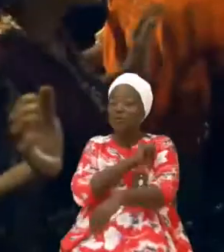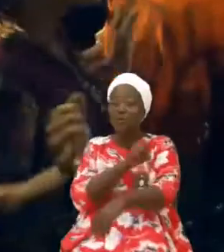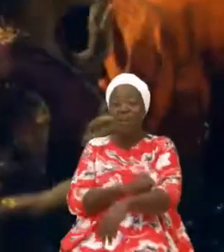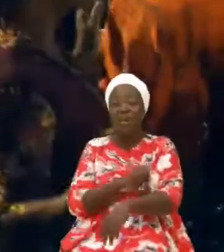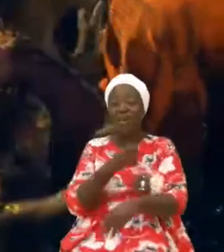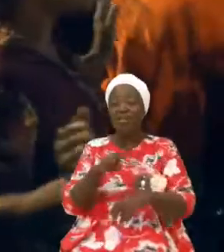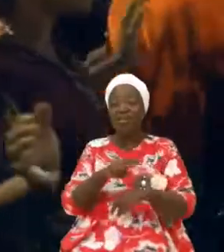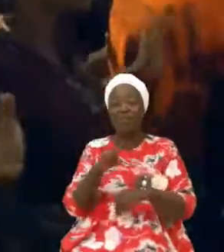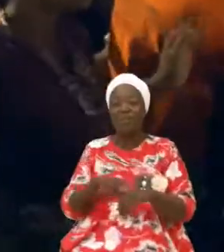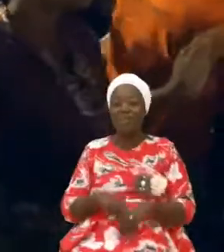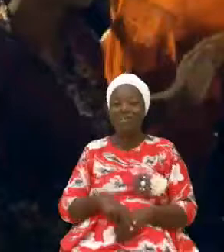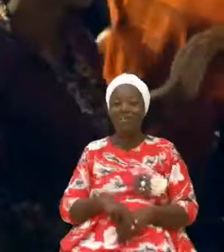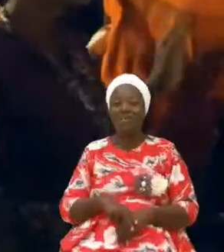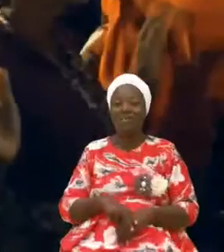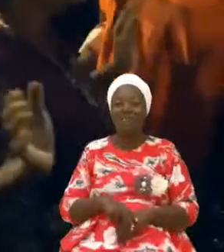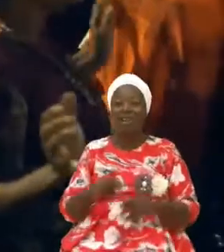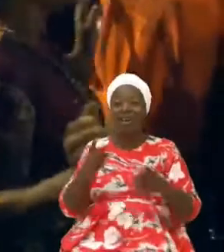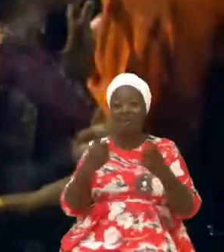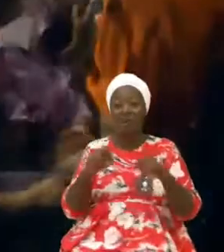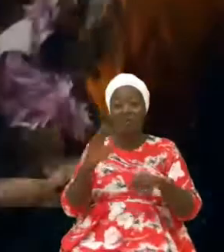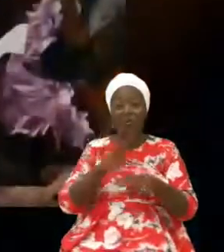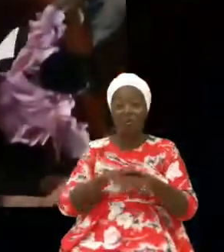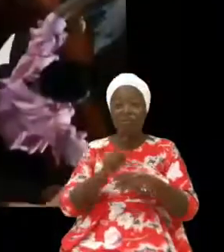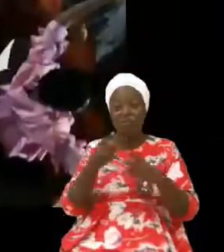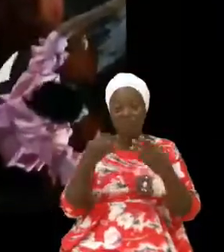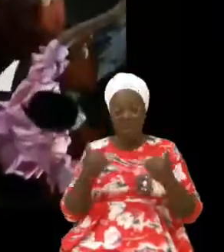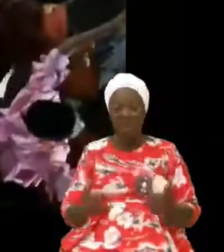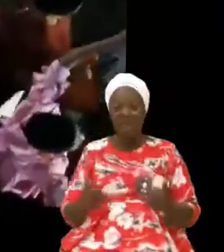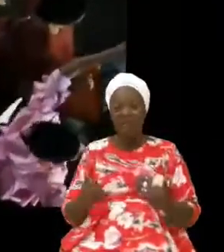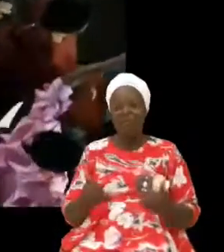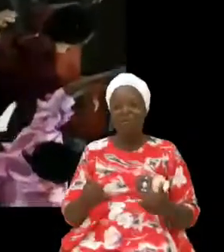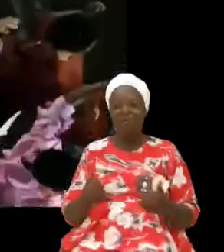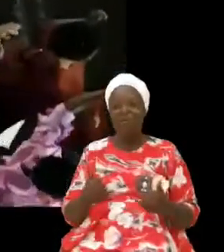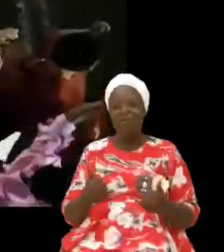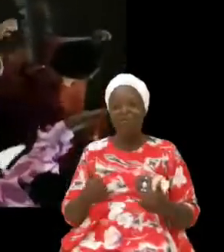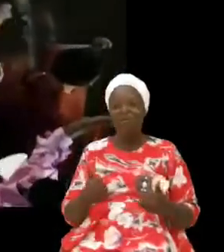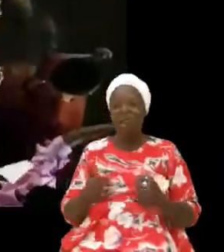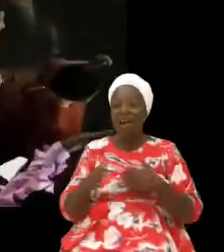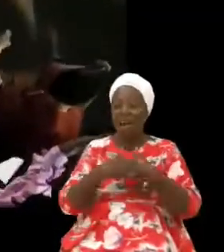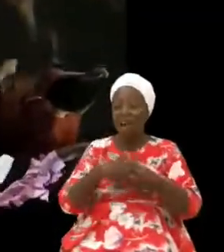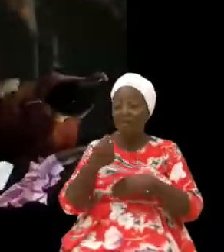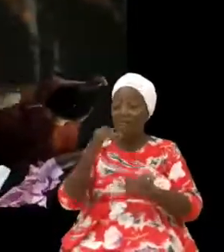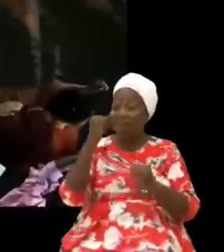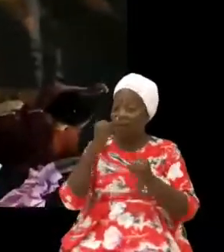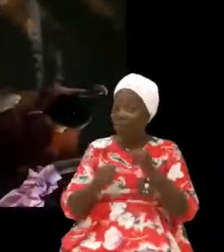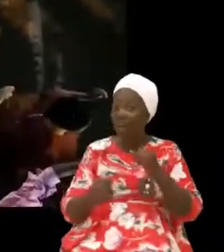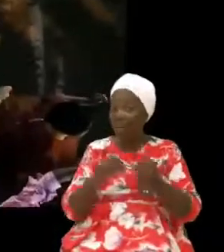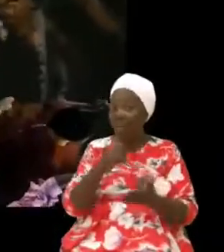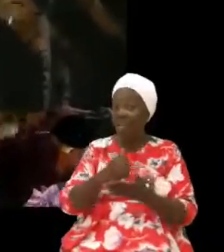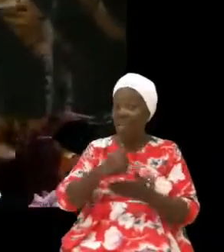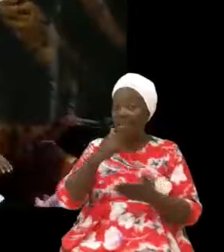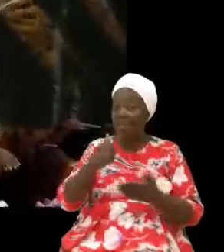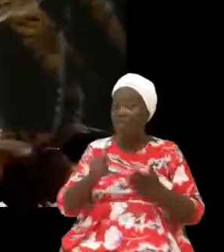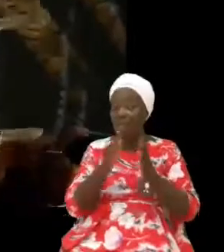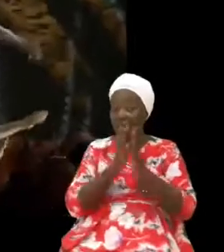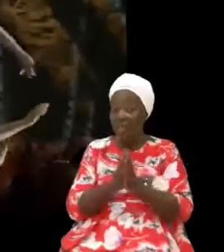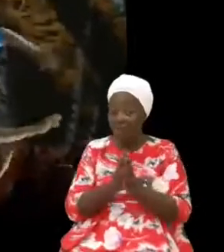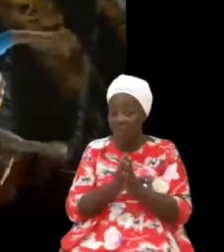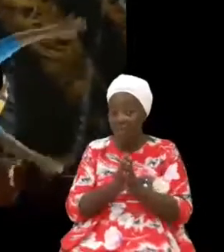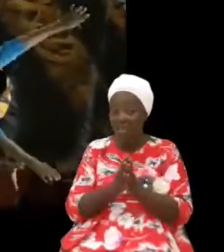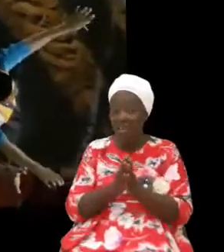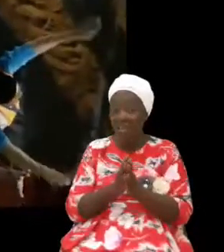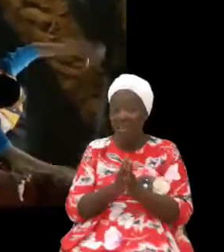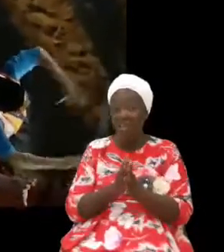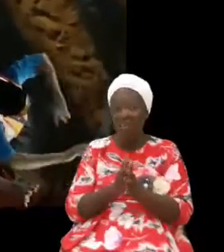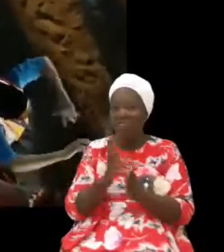Supernatural. I said supernatural. It's coming upon you right there, right now. After